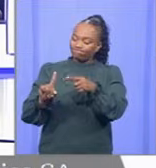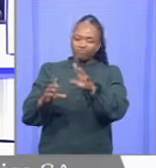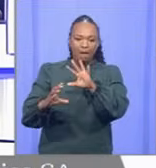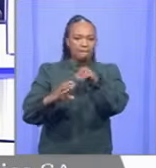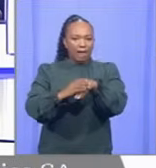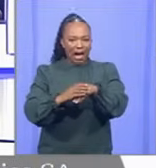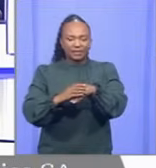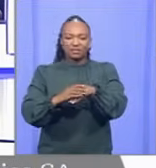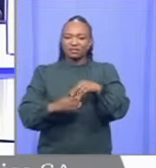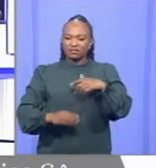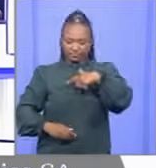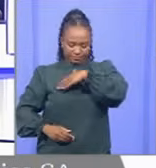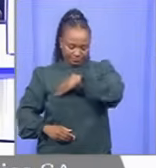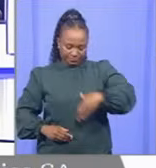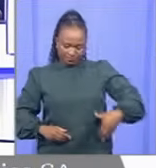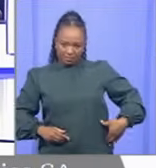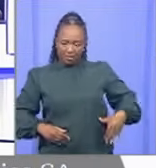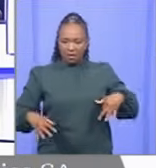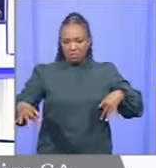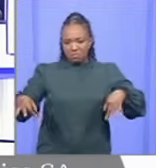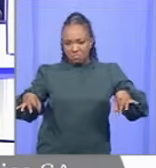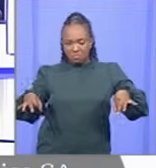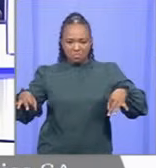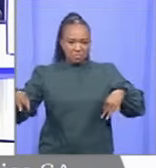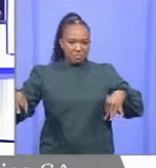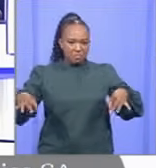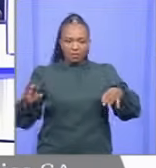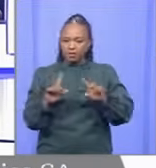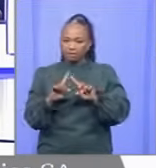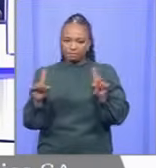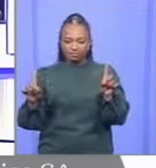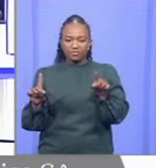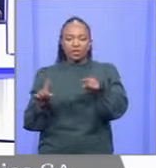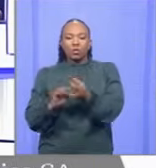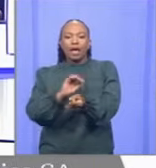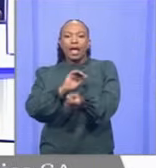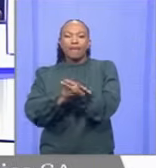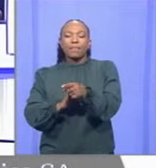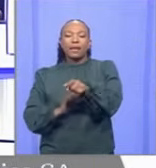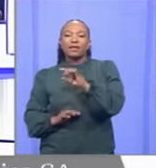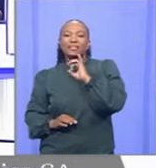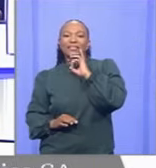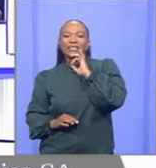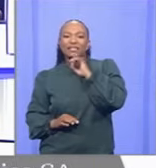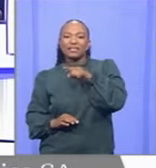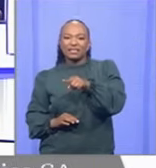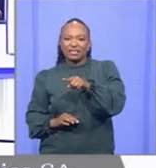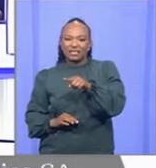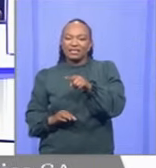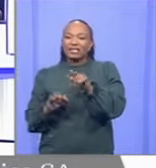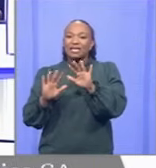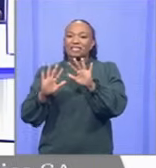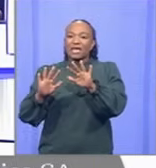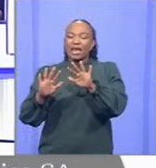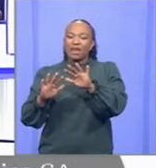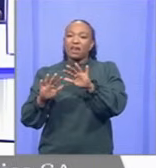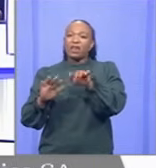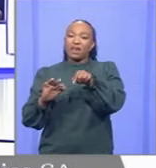le phadišano ya Mmasebotsana wa Afrika Borwa e tla swarwa ka Mokibelo ka letšatši la 10 kgweding ya